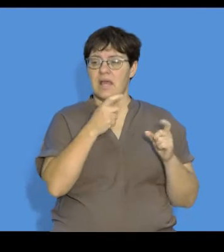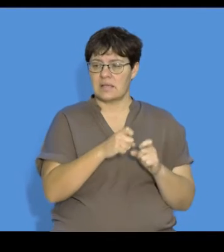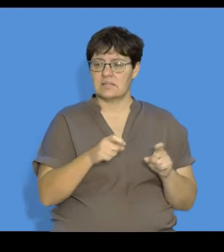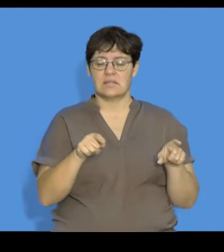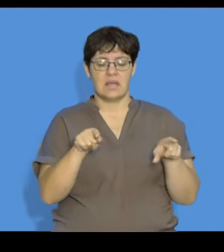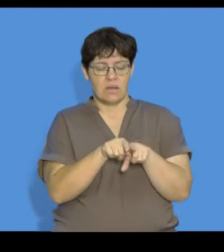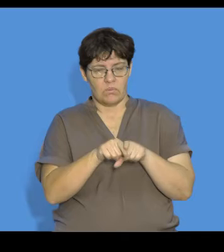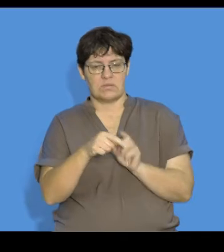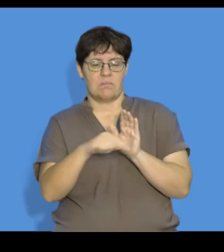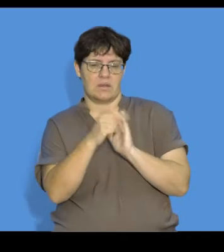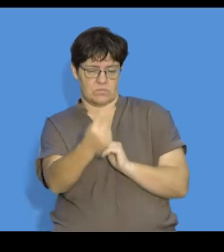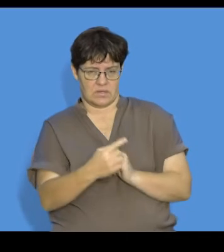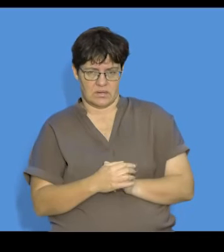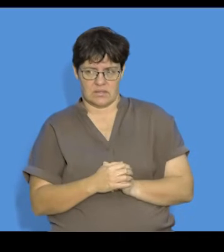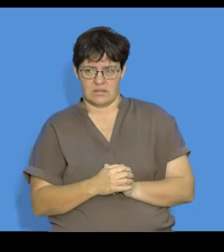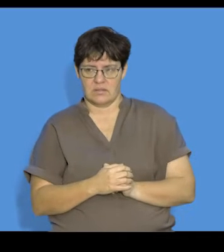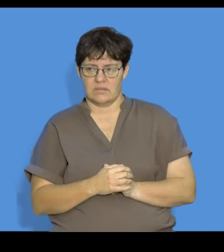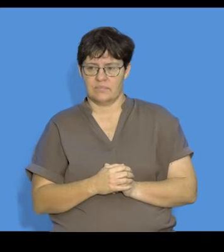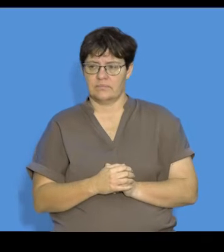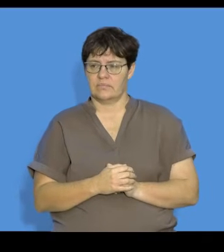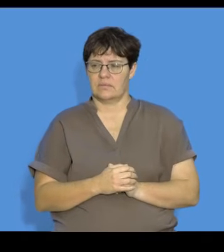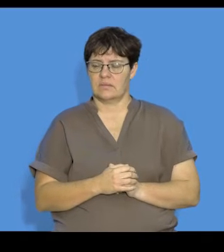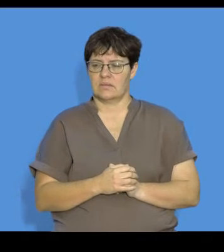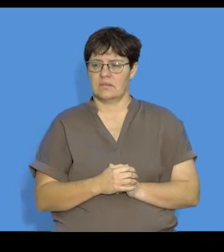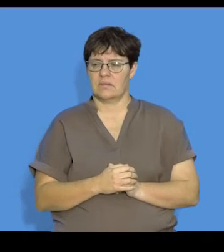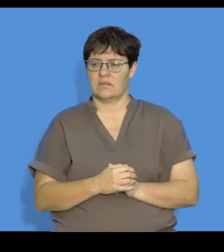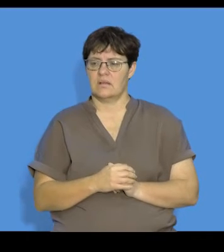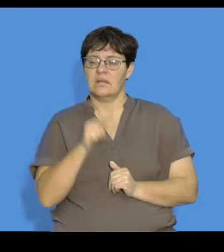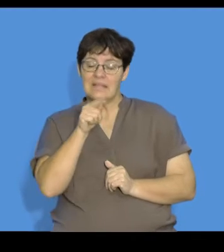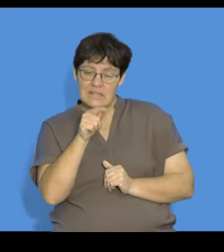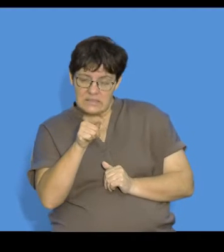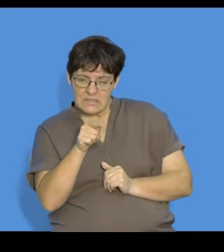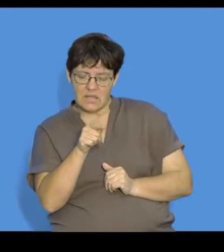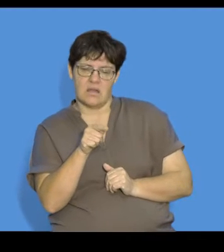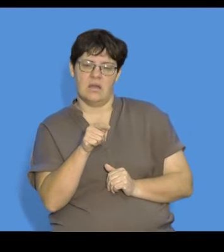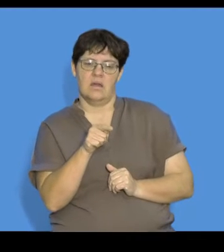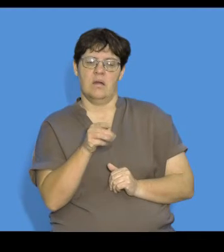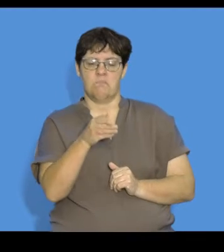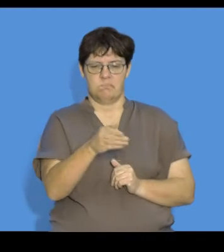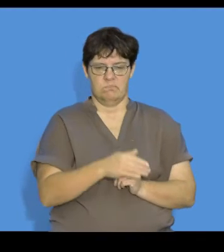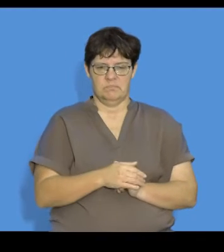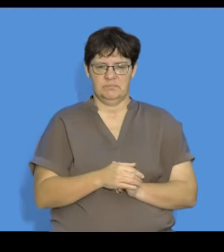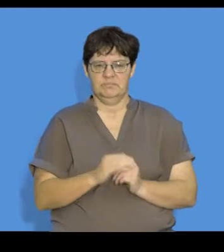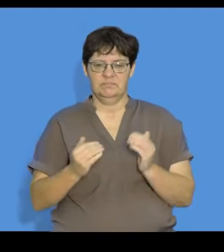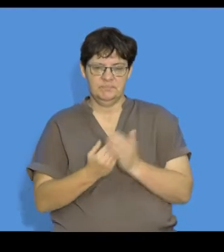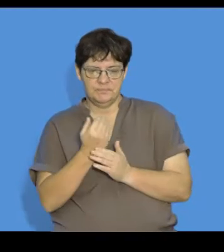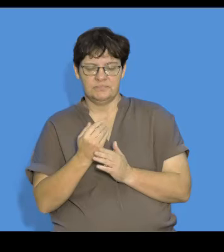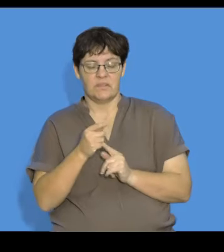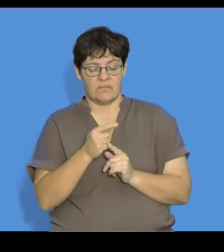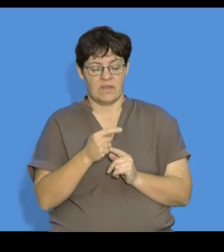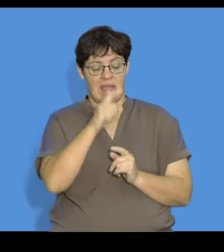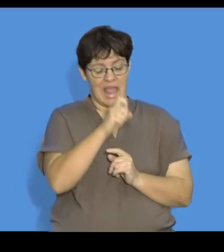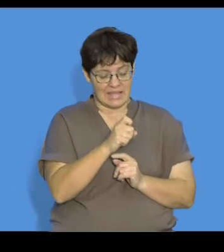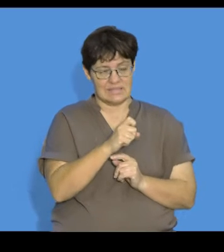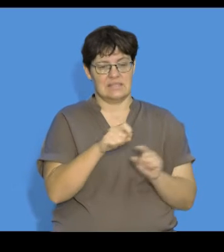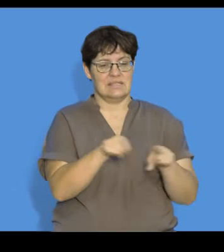is equals to -1, right? Because x is equals to -1, that's where it lands. So the new turning